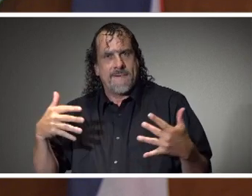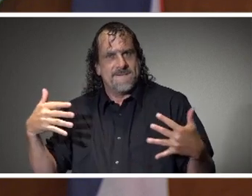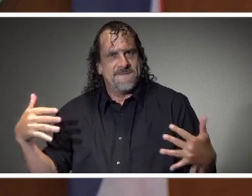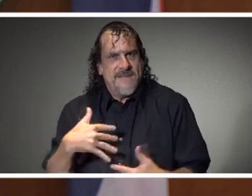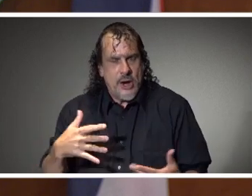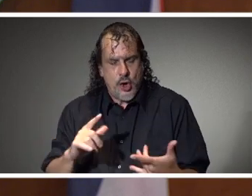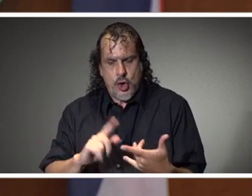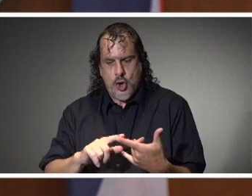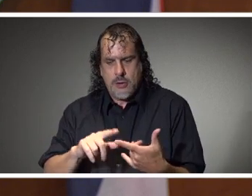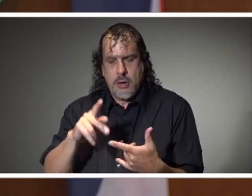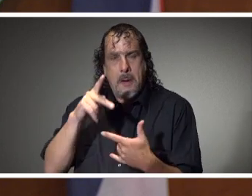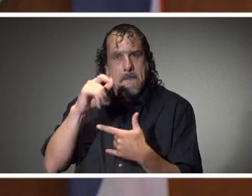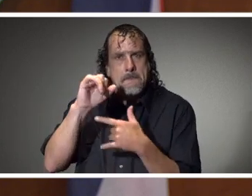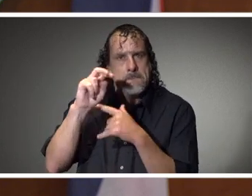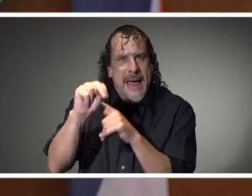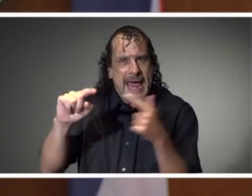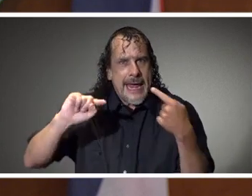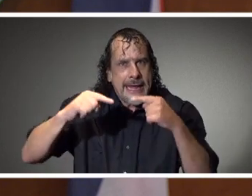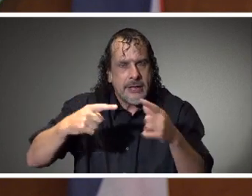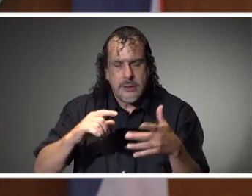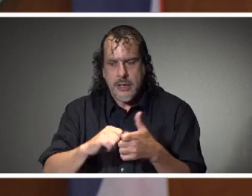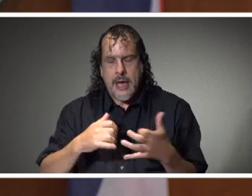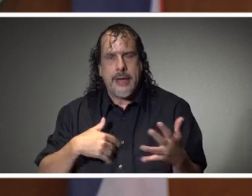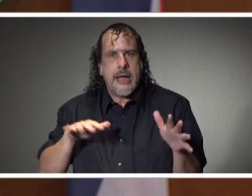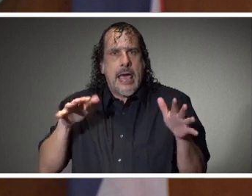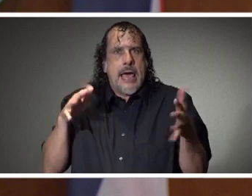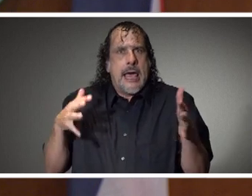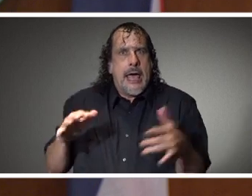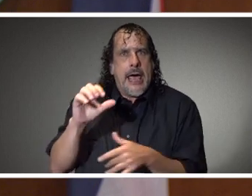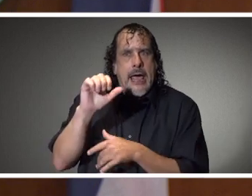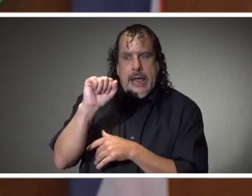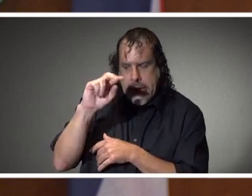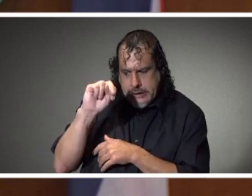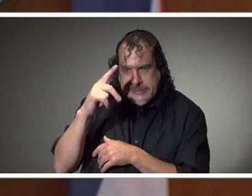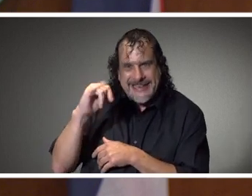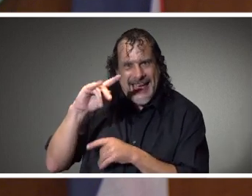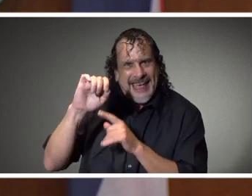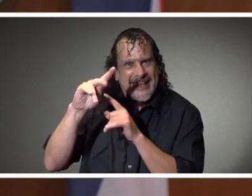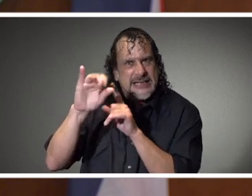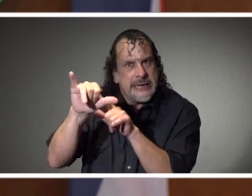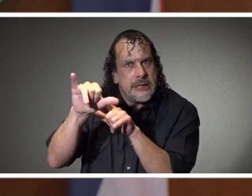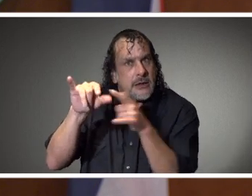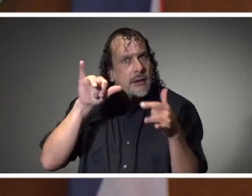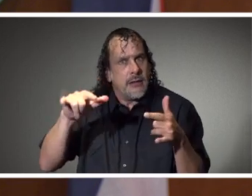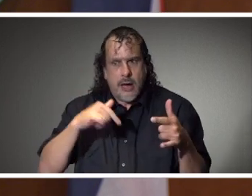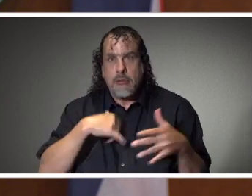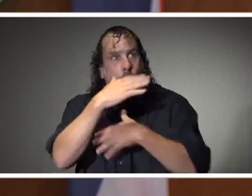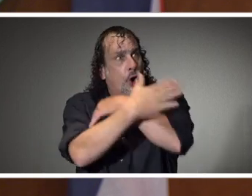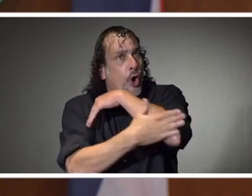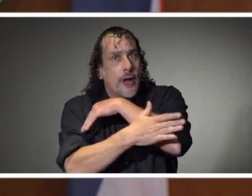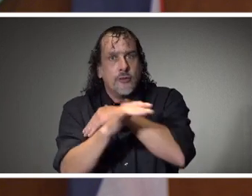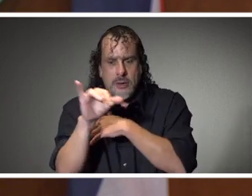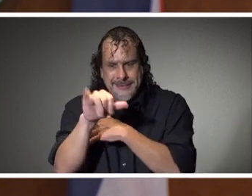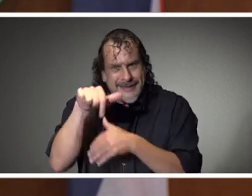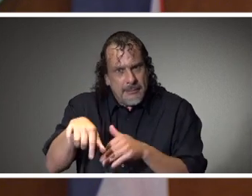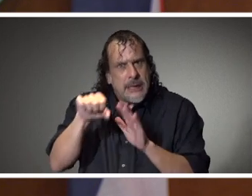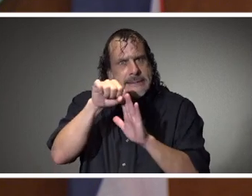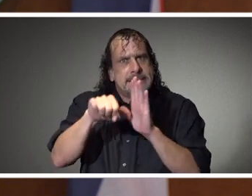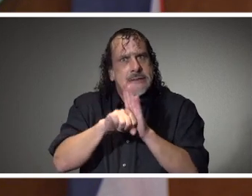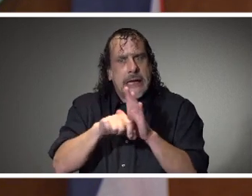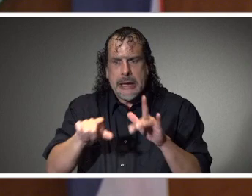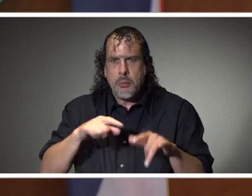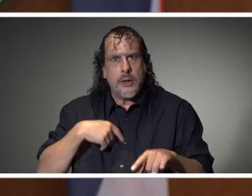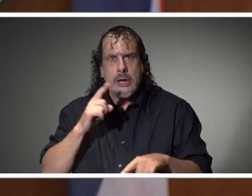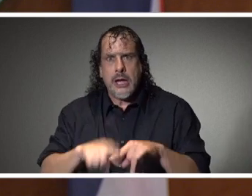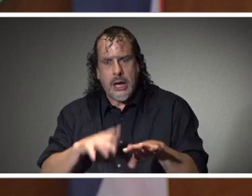is pain, and there is anxiety in this country and in our state, and those cannot be